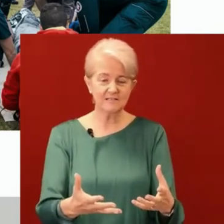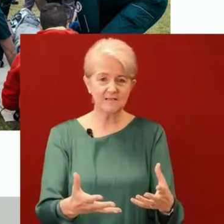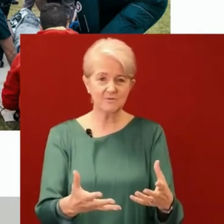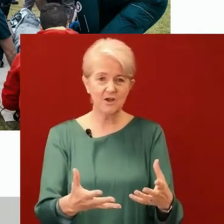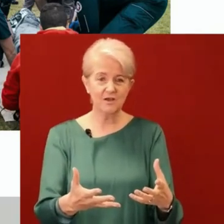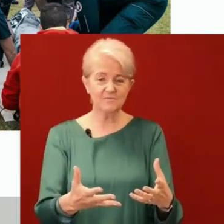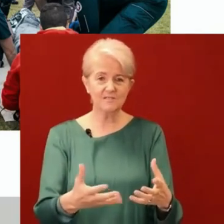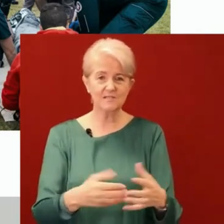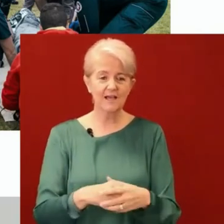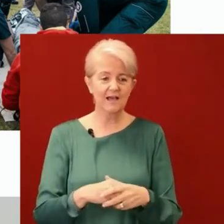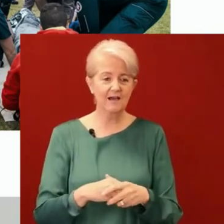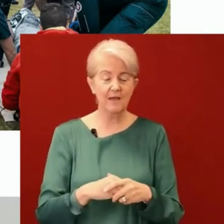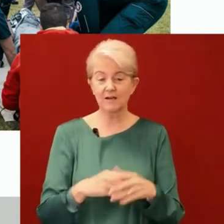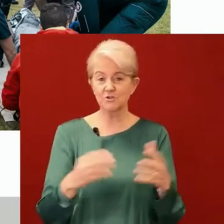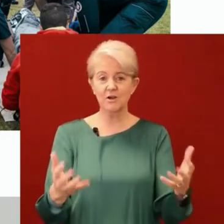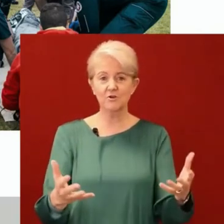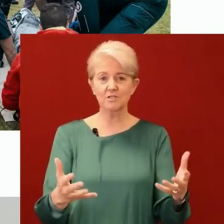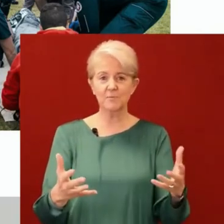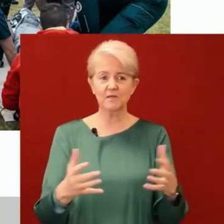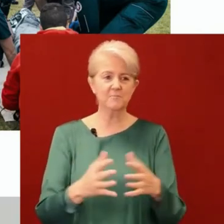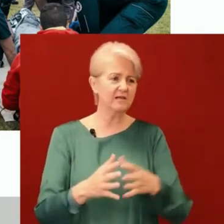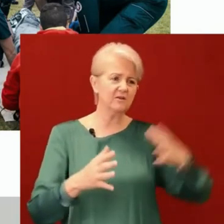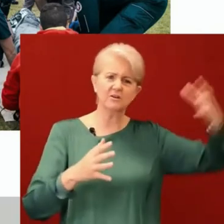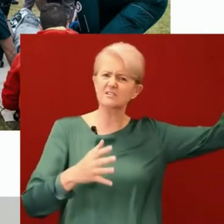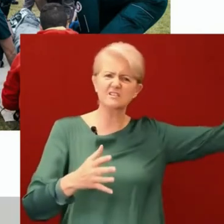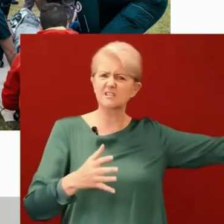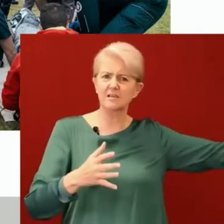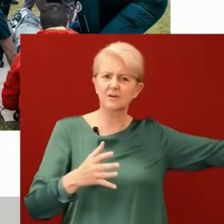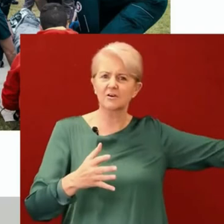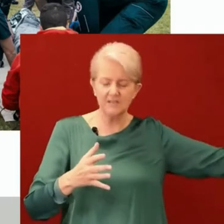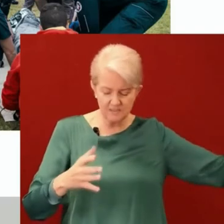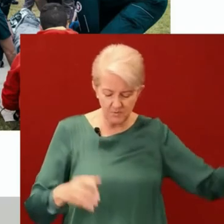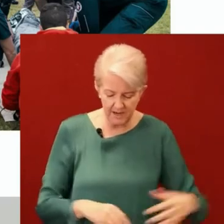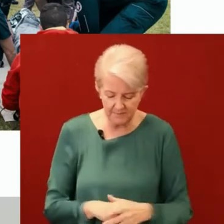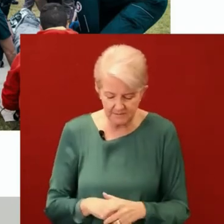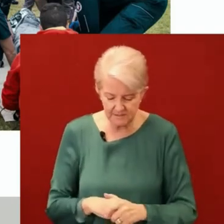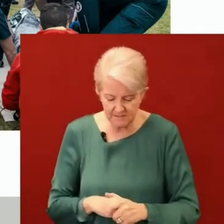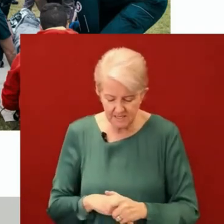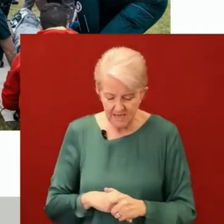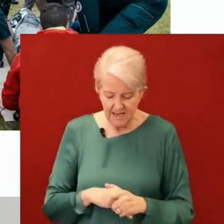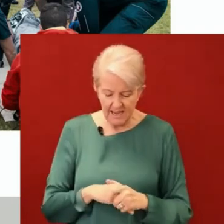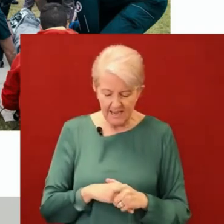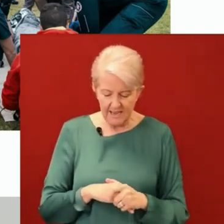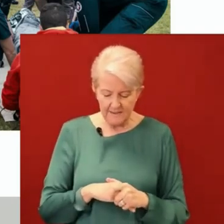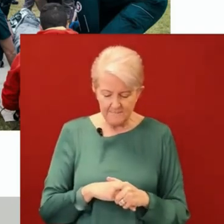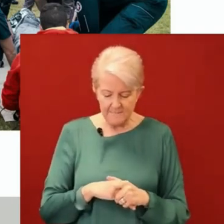character sometimes. And I try not to be, but, you know, as a CEO, that's what happens.